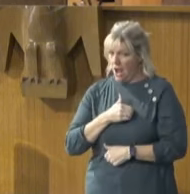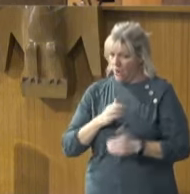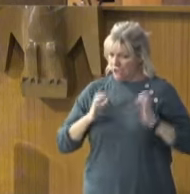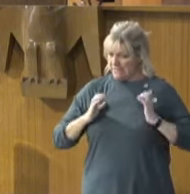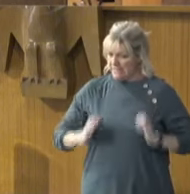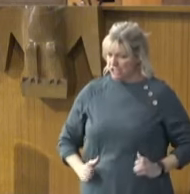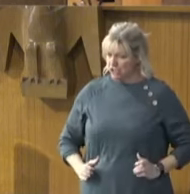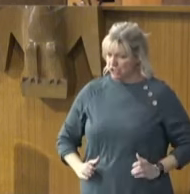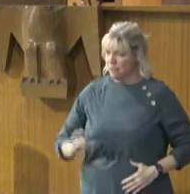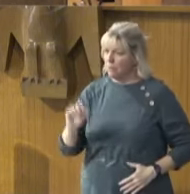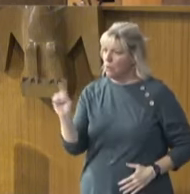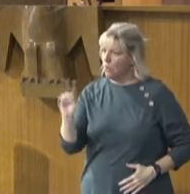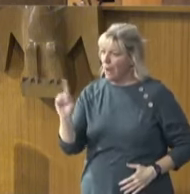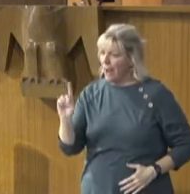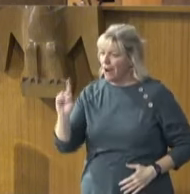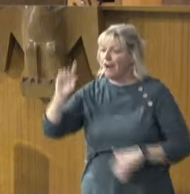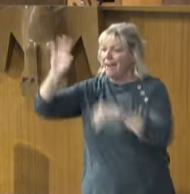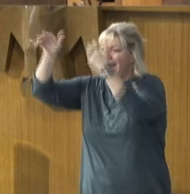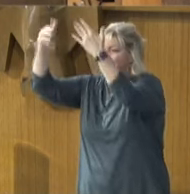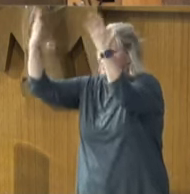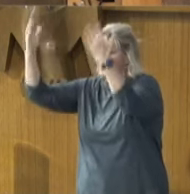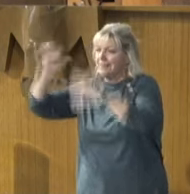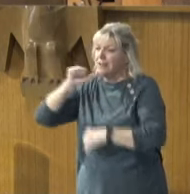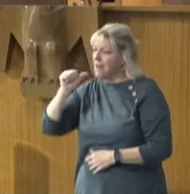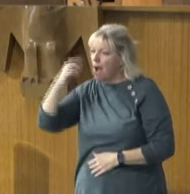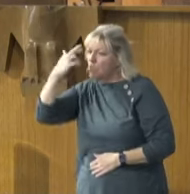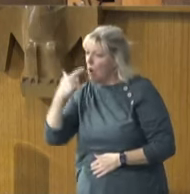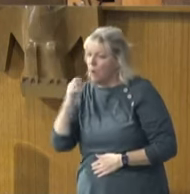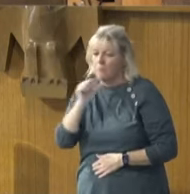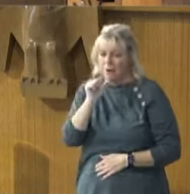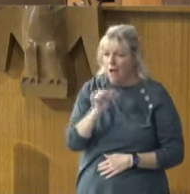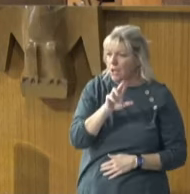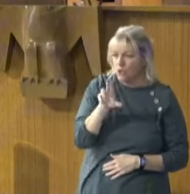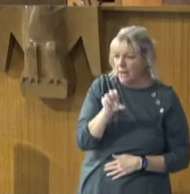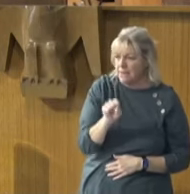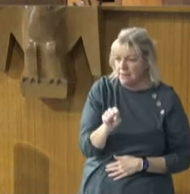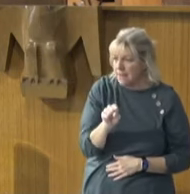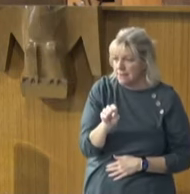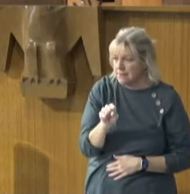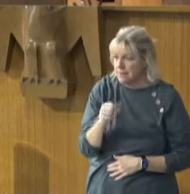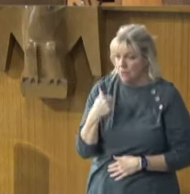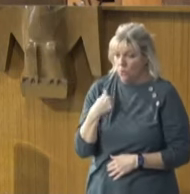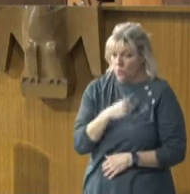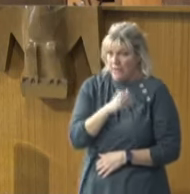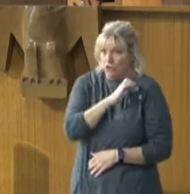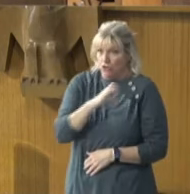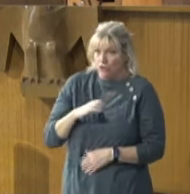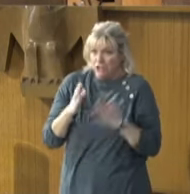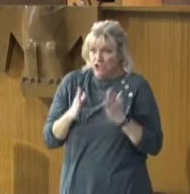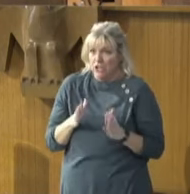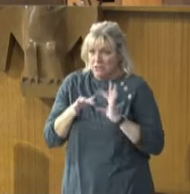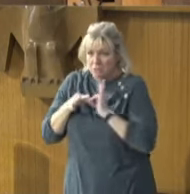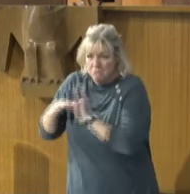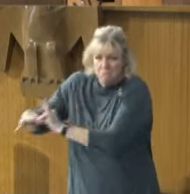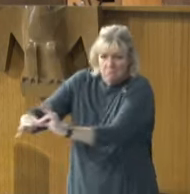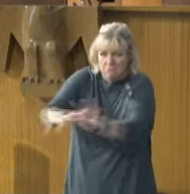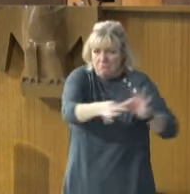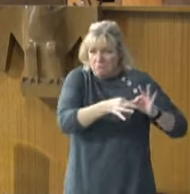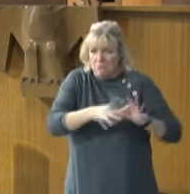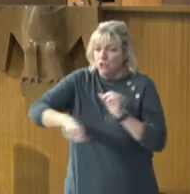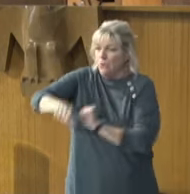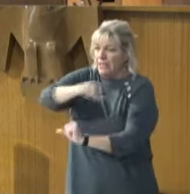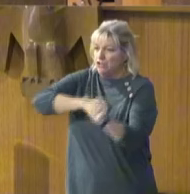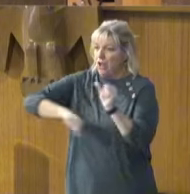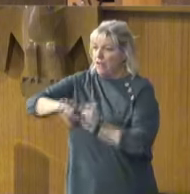not in Rome, not in the United States. And as Christians, we are tied to one another, not by the boundaries of our